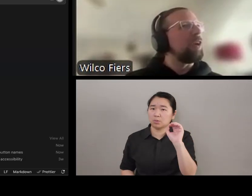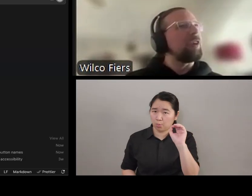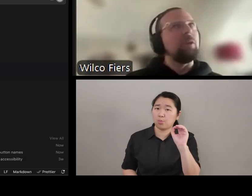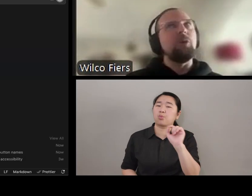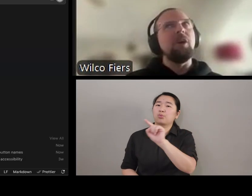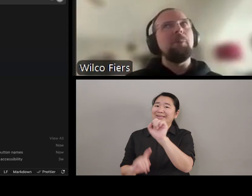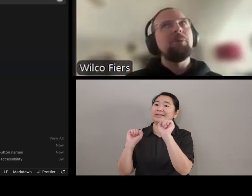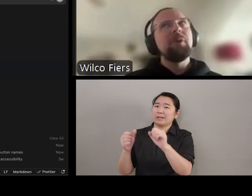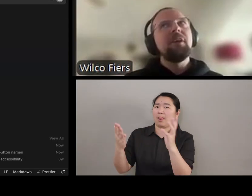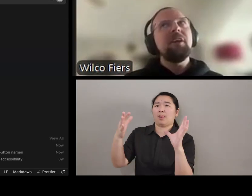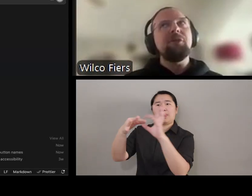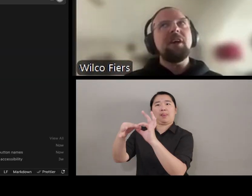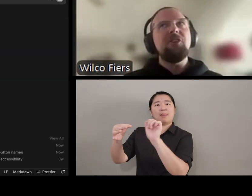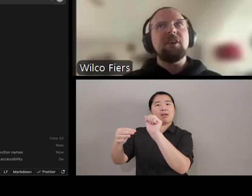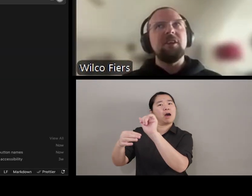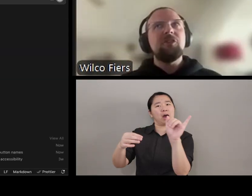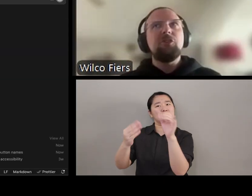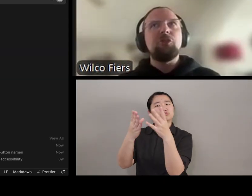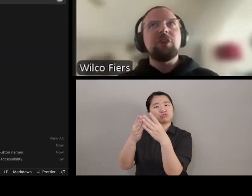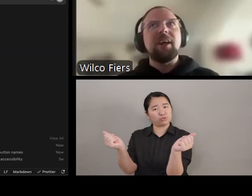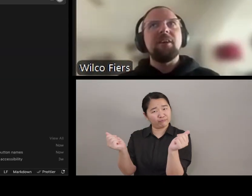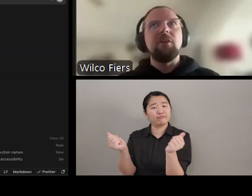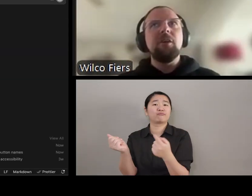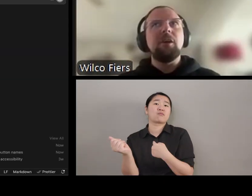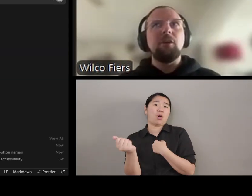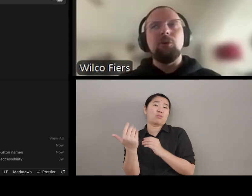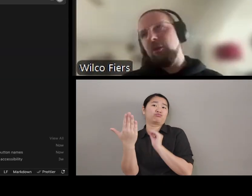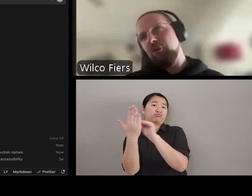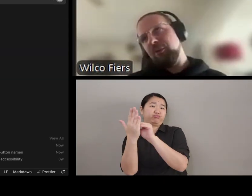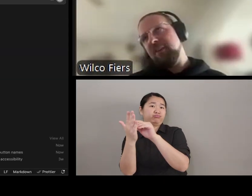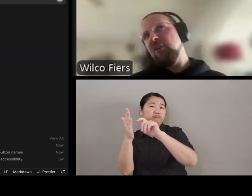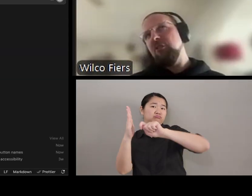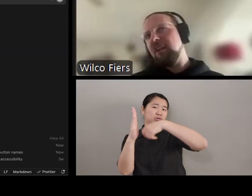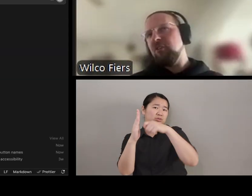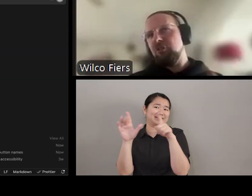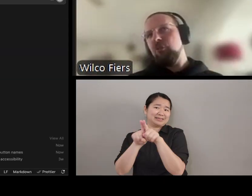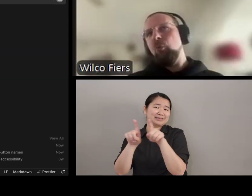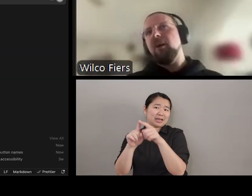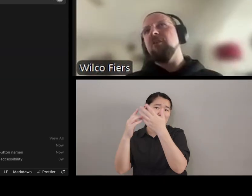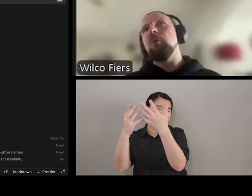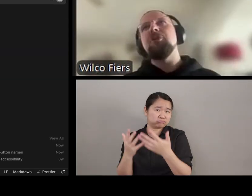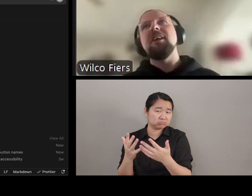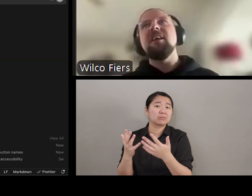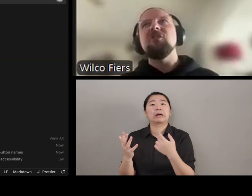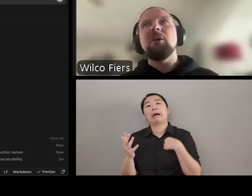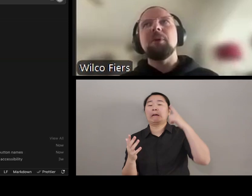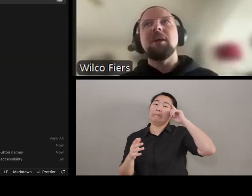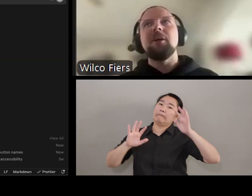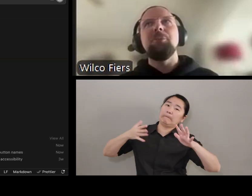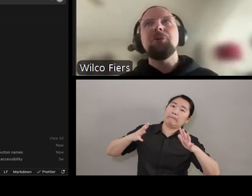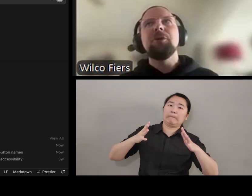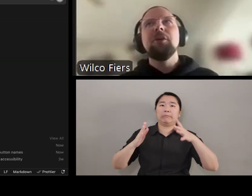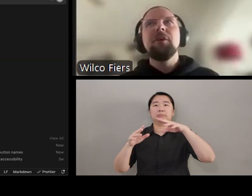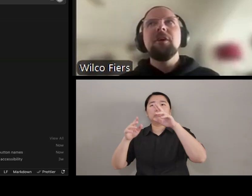same project loaded up. If I tell it to scan localhost 3000, that is just where this website is on